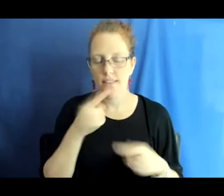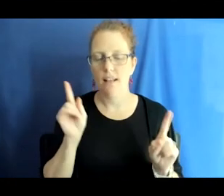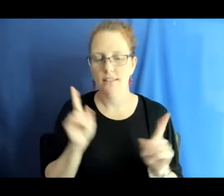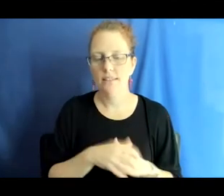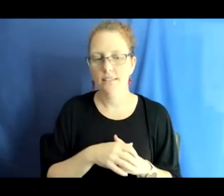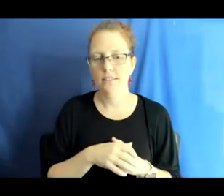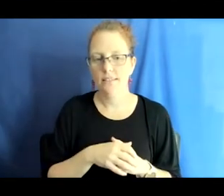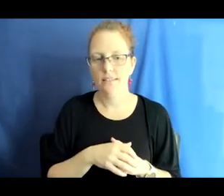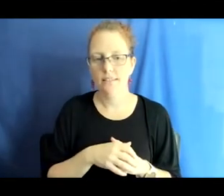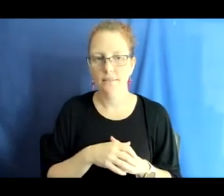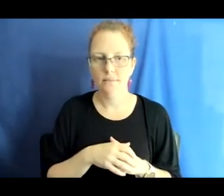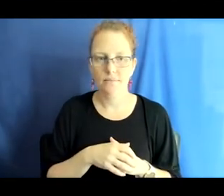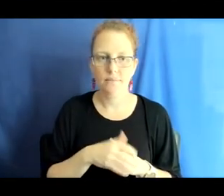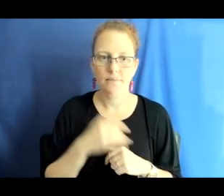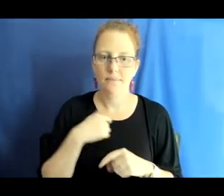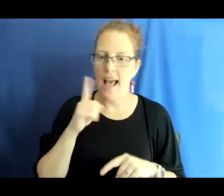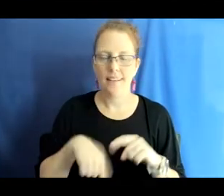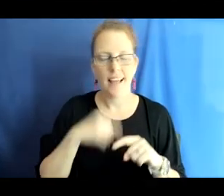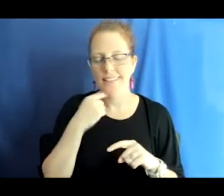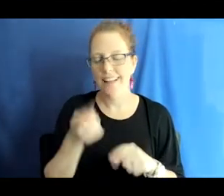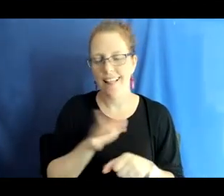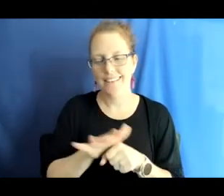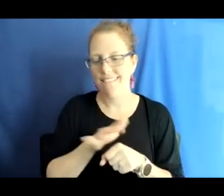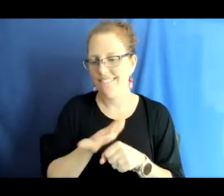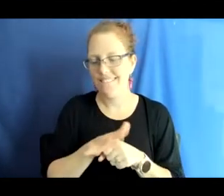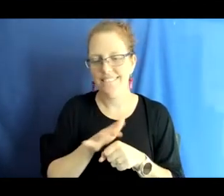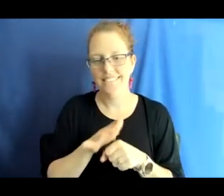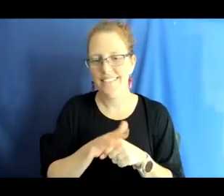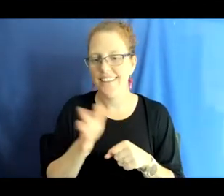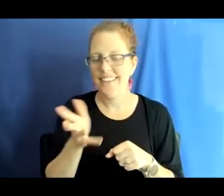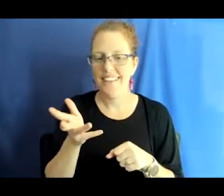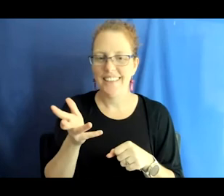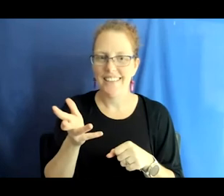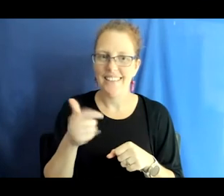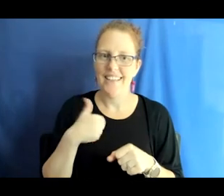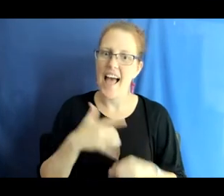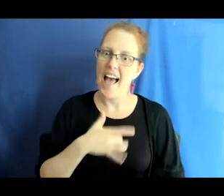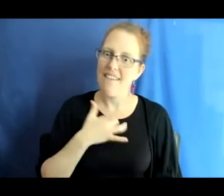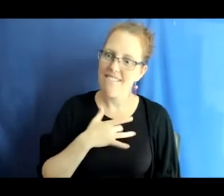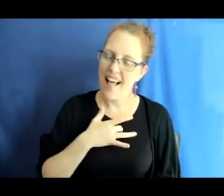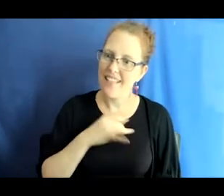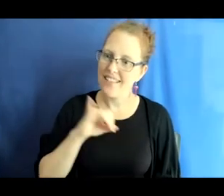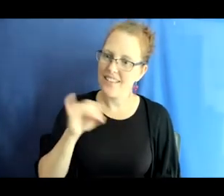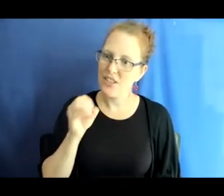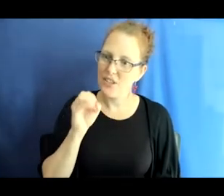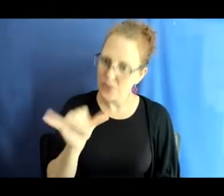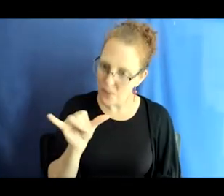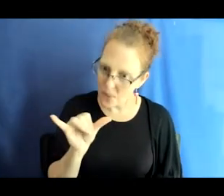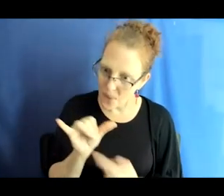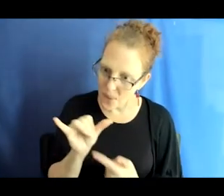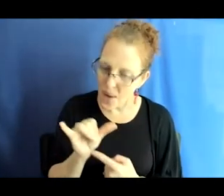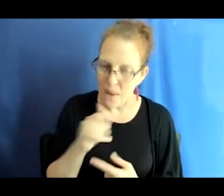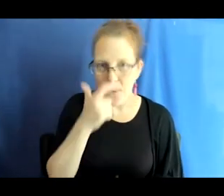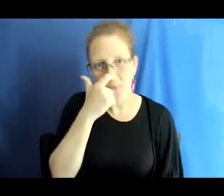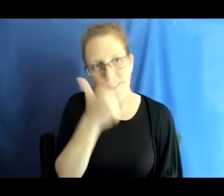And I just can't tell you enough the joy that I felt watching the animation,